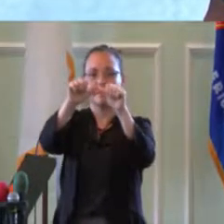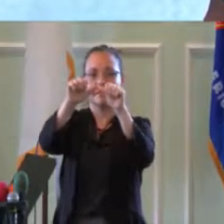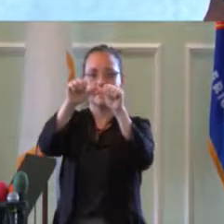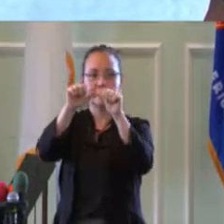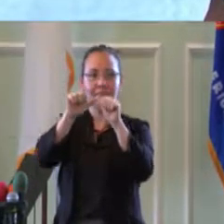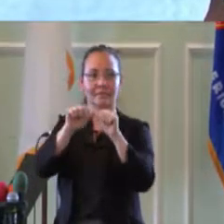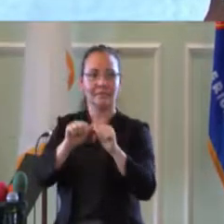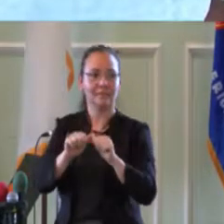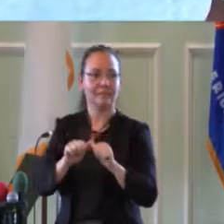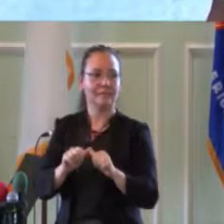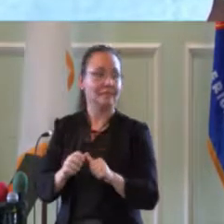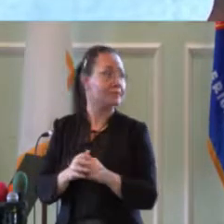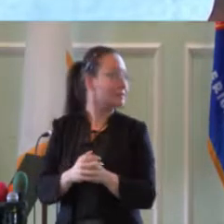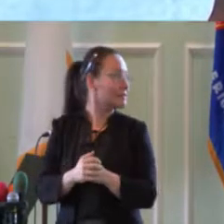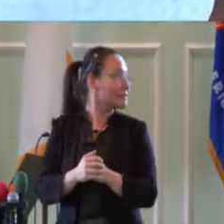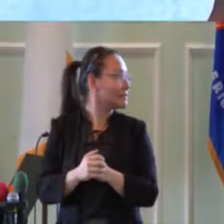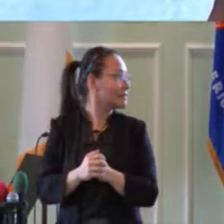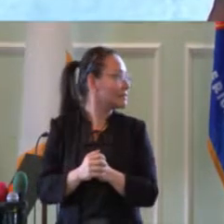along.